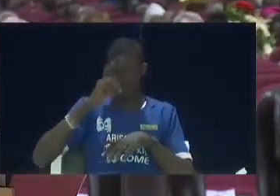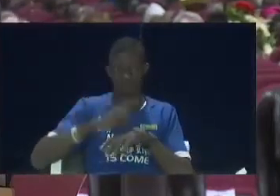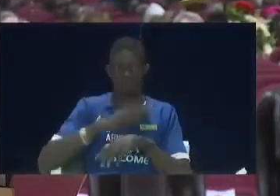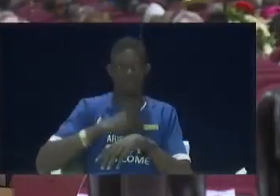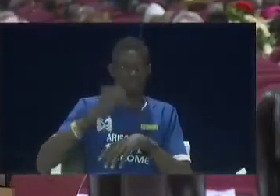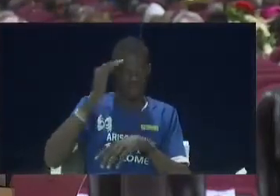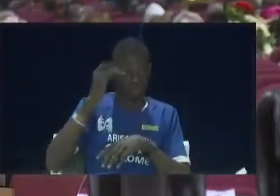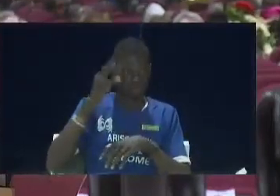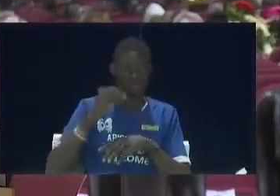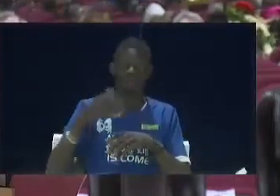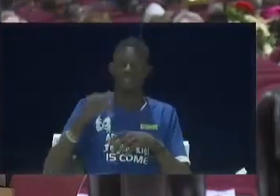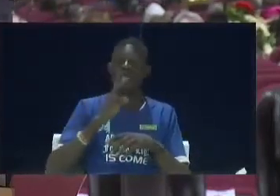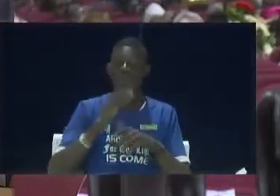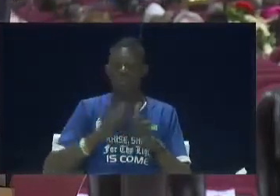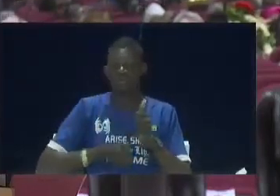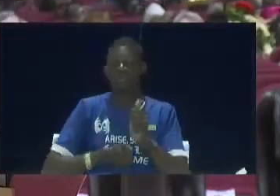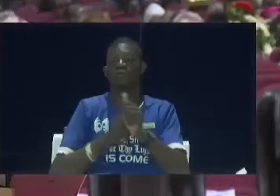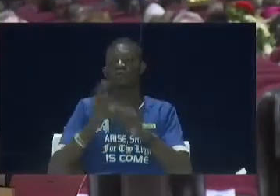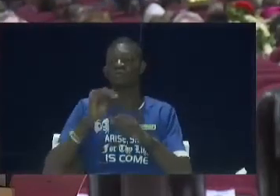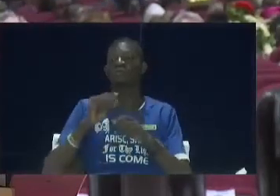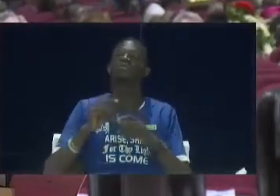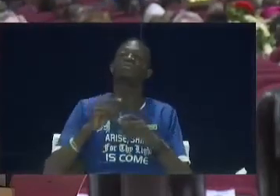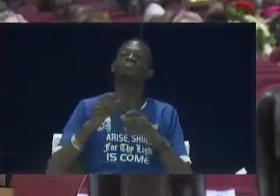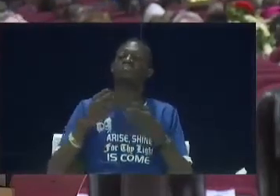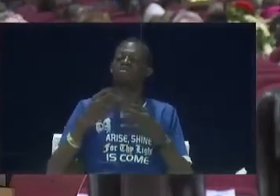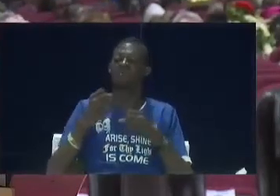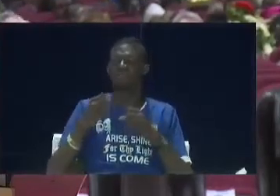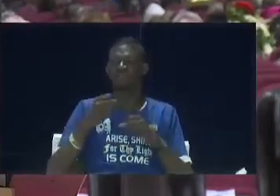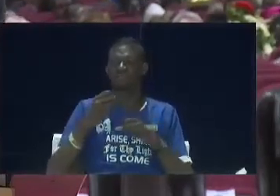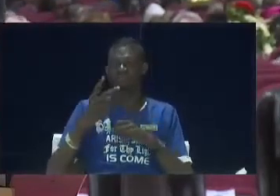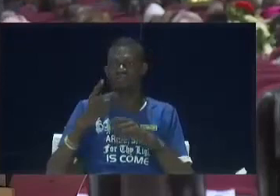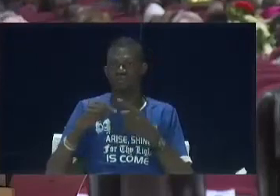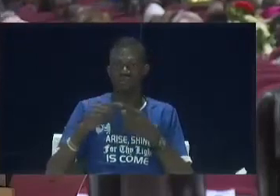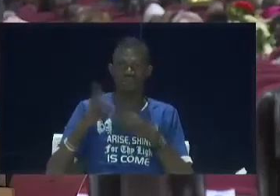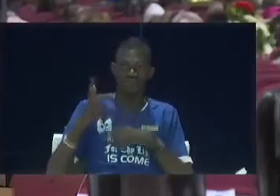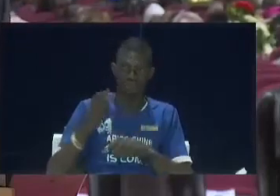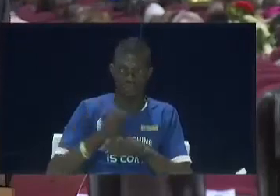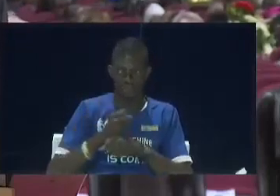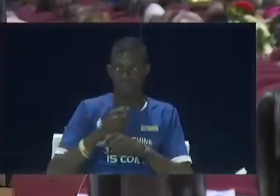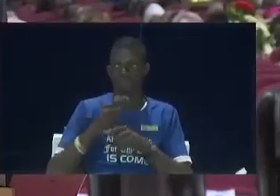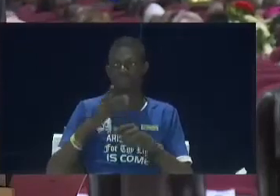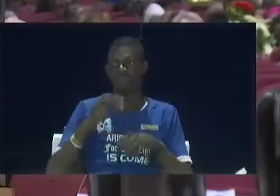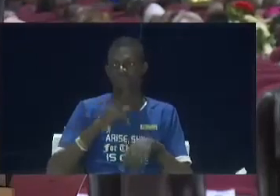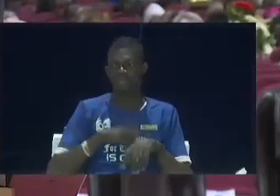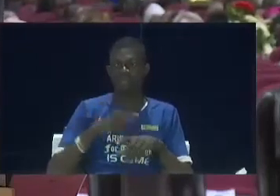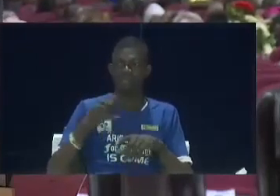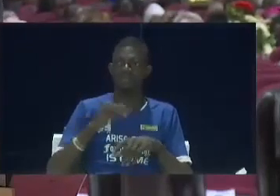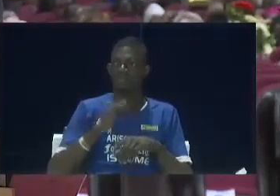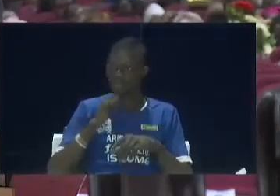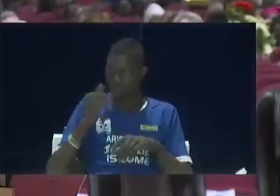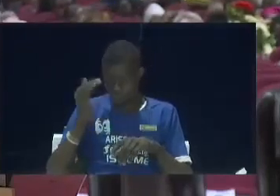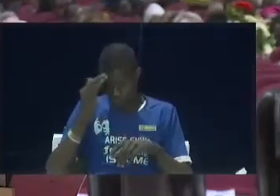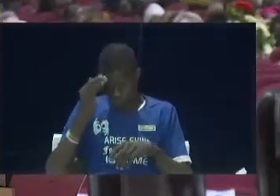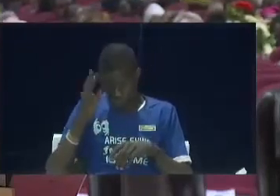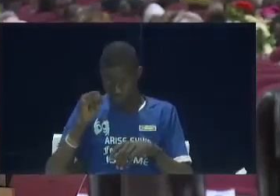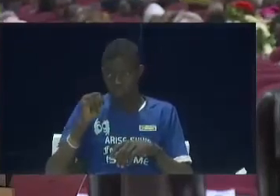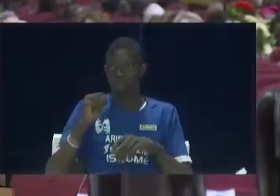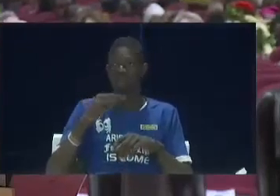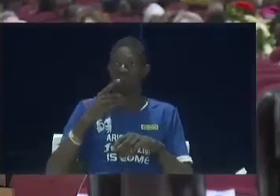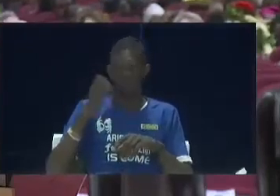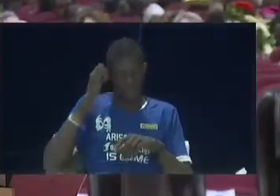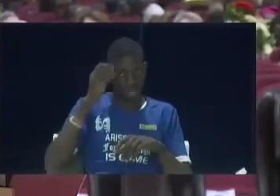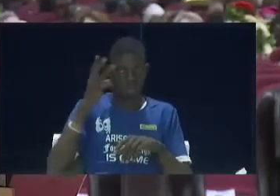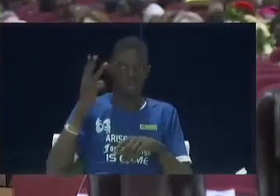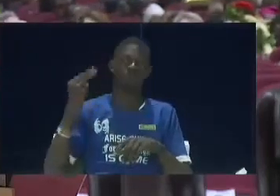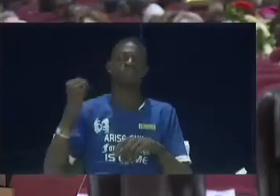had been following him close to 3 years by this time, but they had not really known whom he